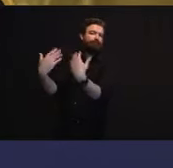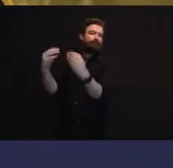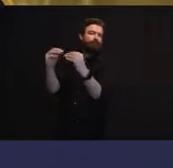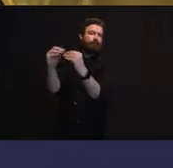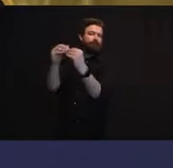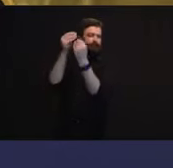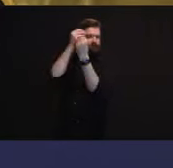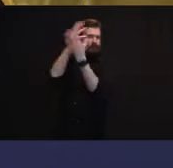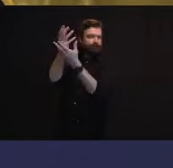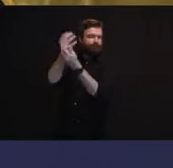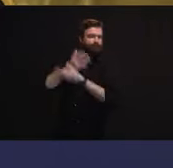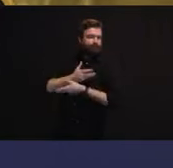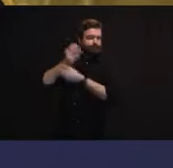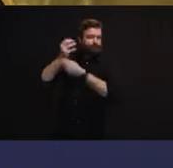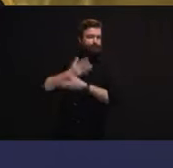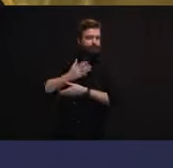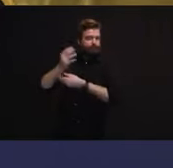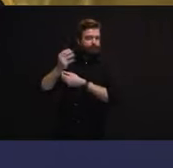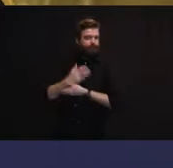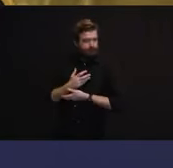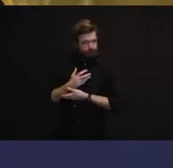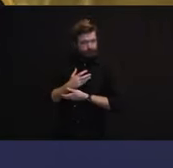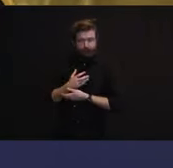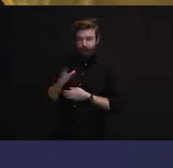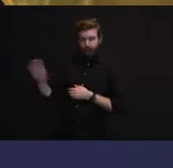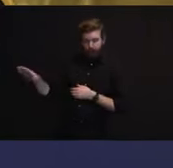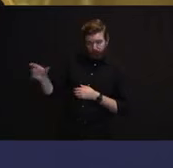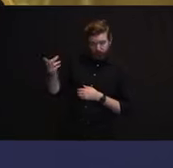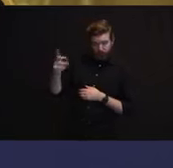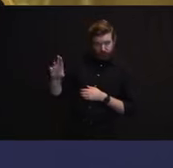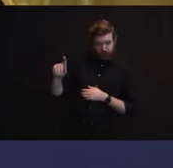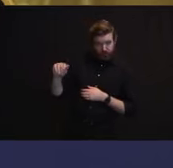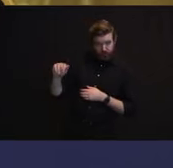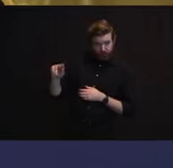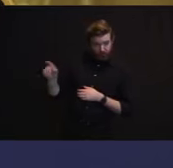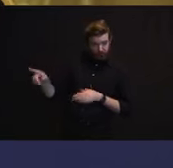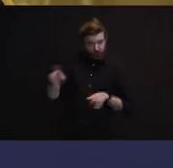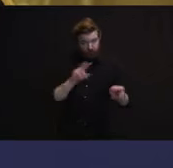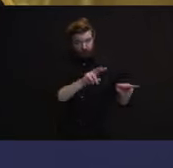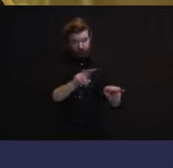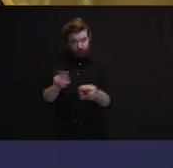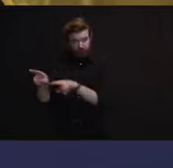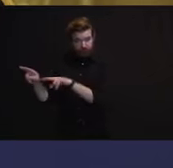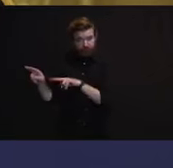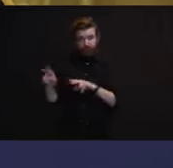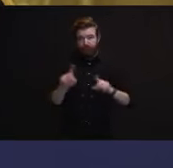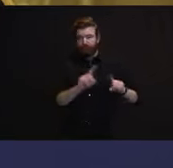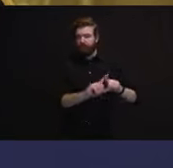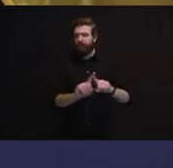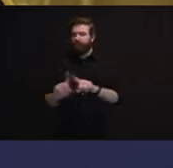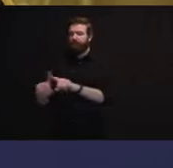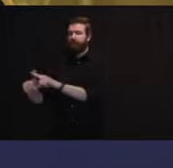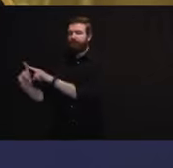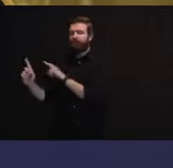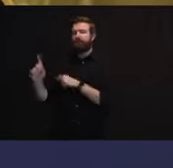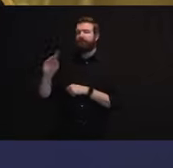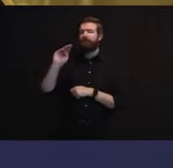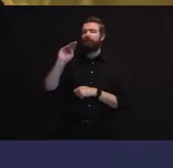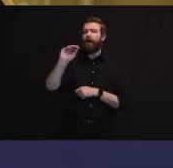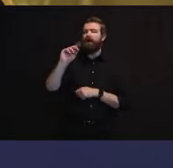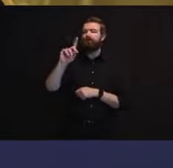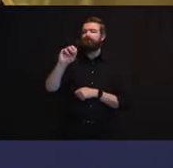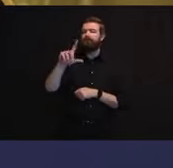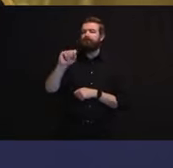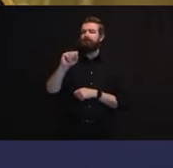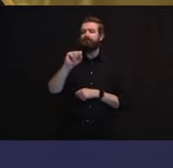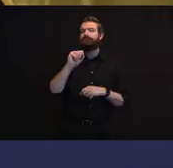say you all look at a series of models. I would never say that we're being too optimistic. I think that's the last thing I'd probably be accused of over the